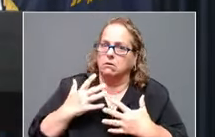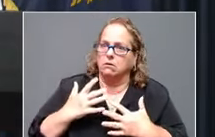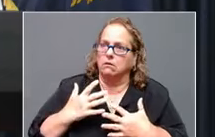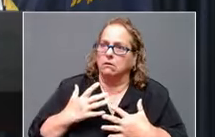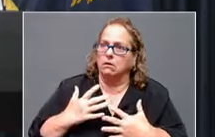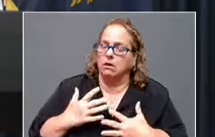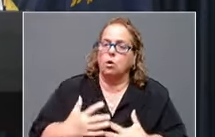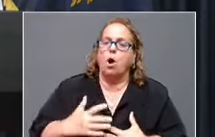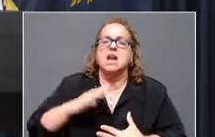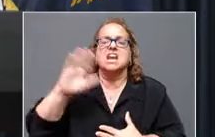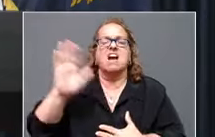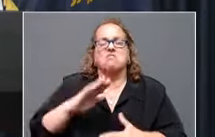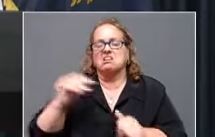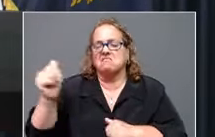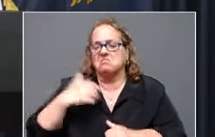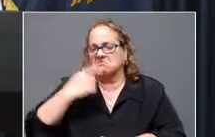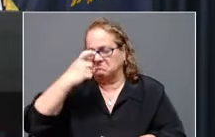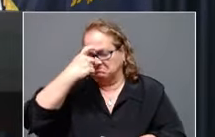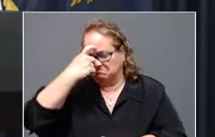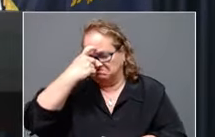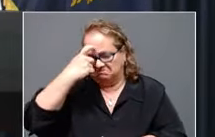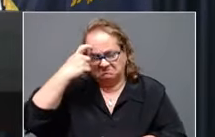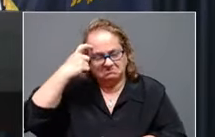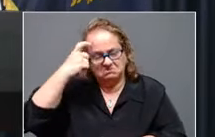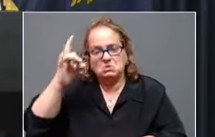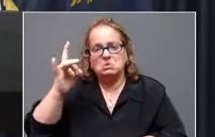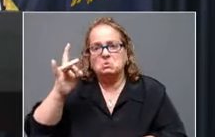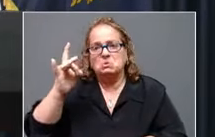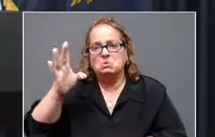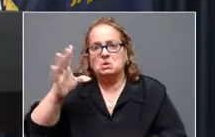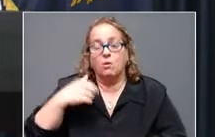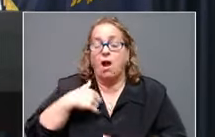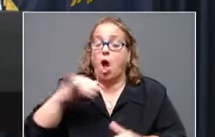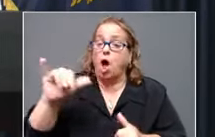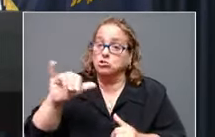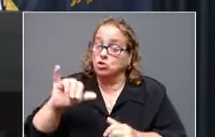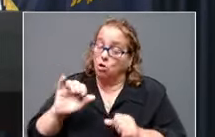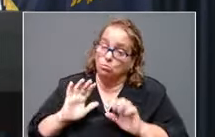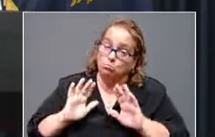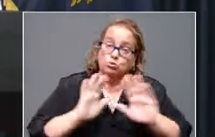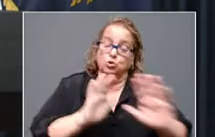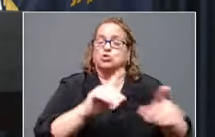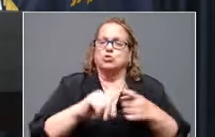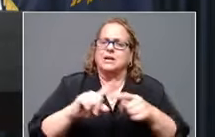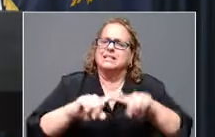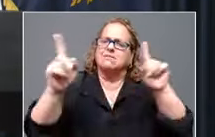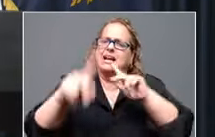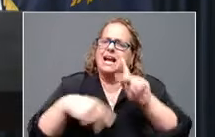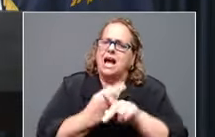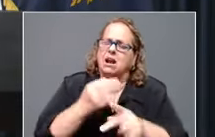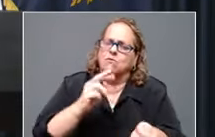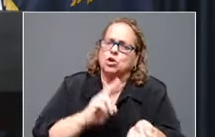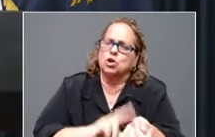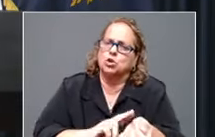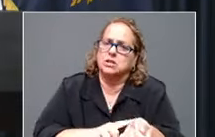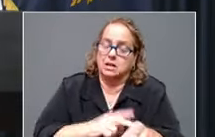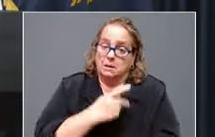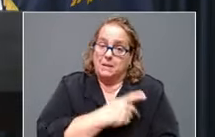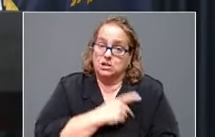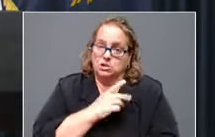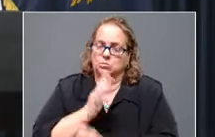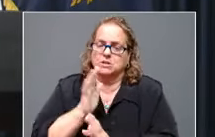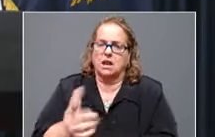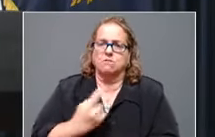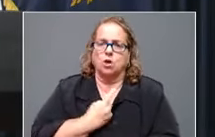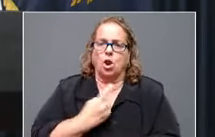We went from being patient family-centered care to us as nurses quickly filling that role, being a patient's family